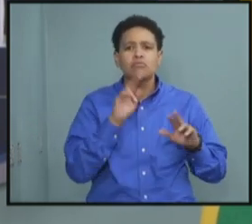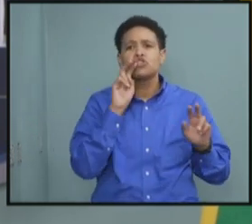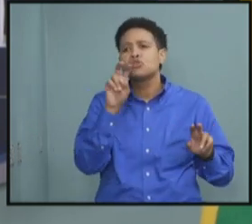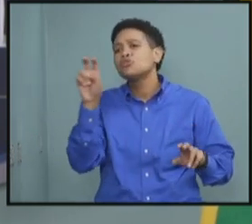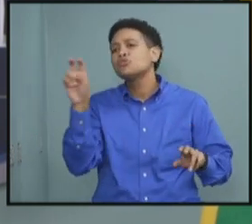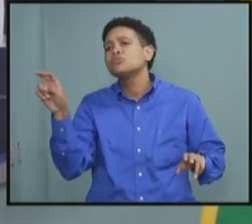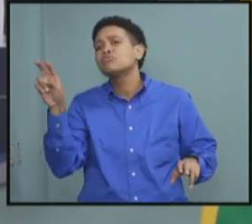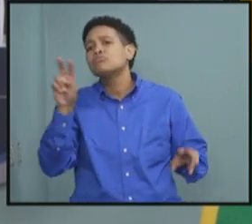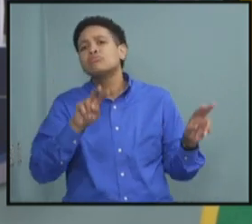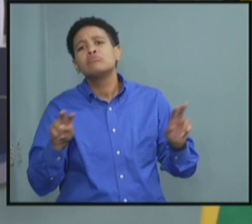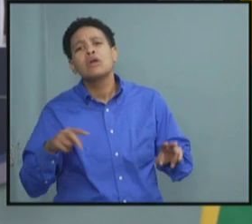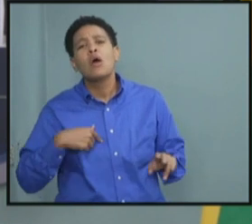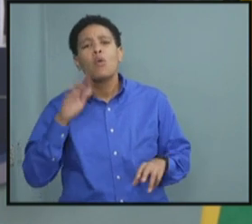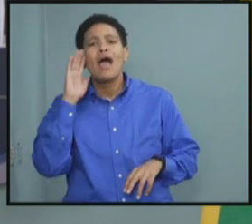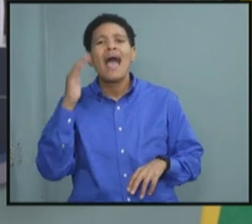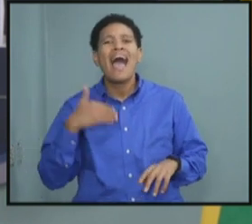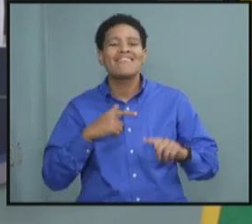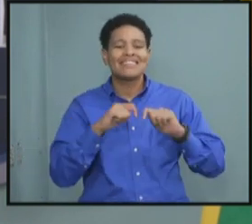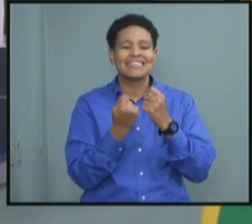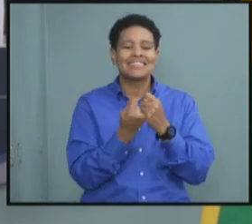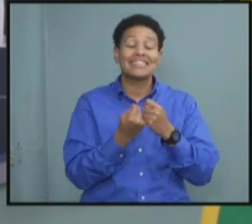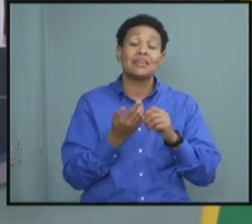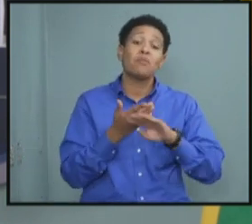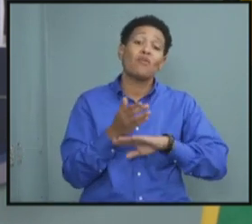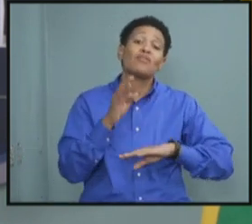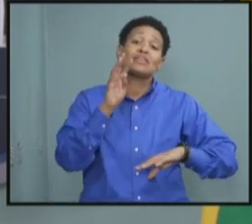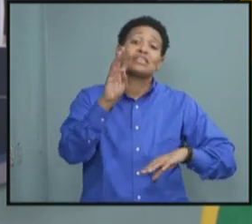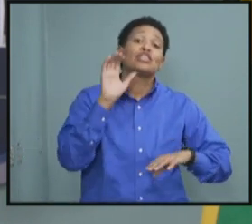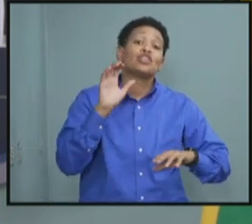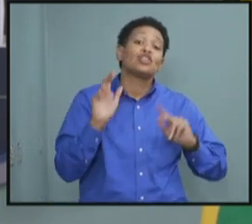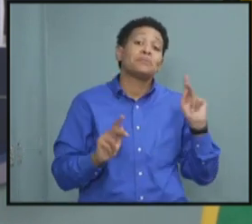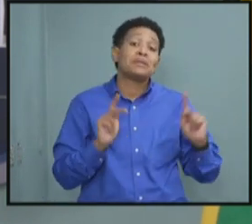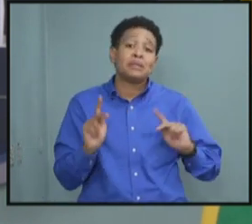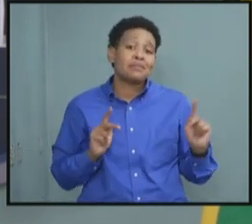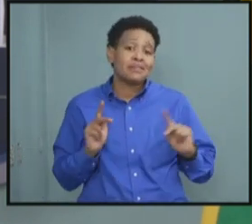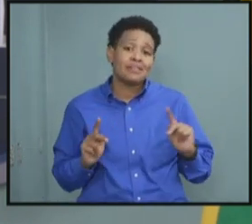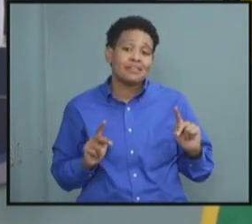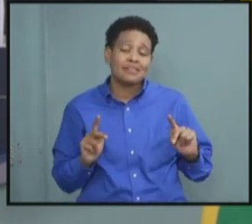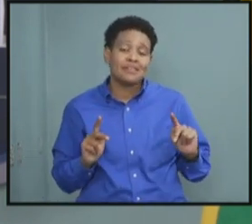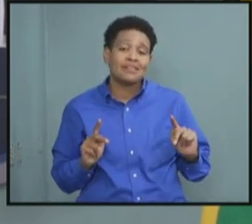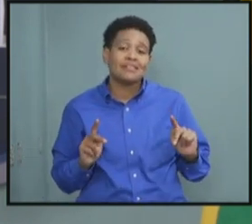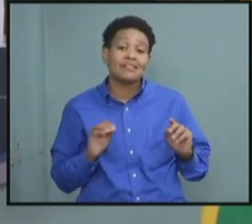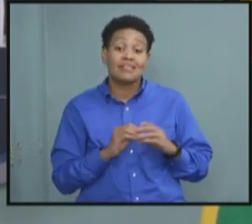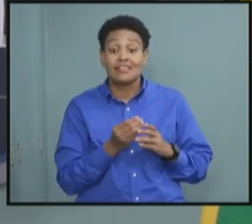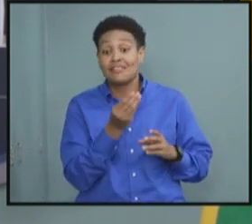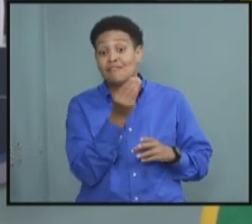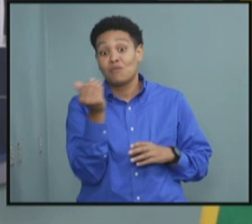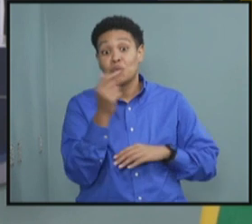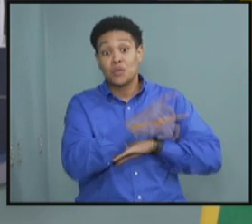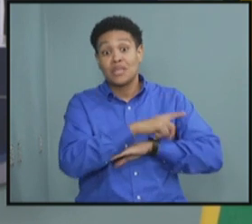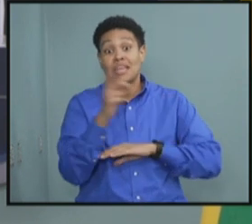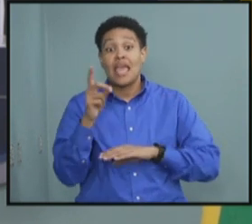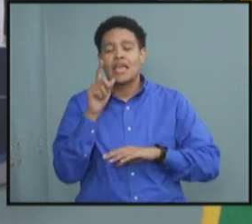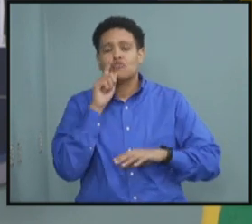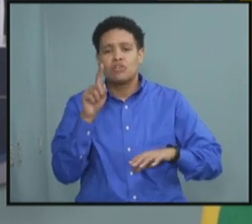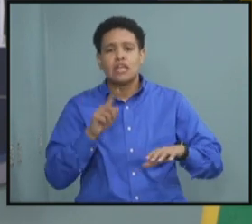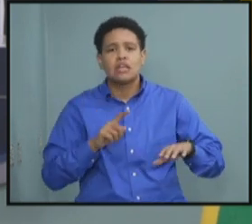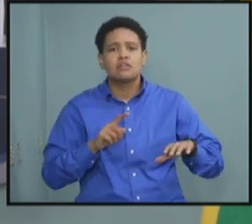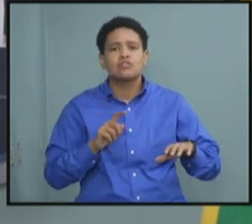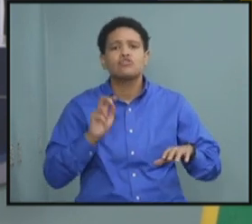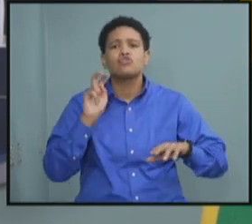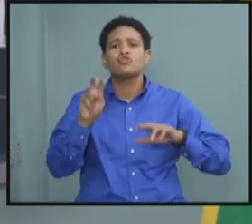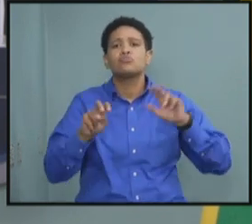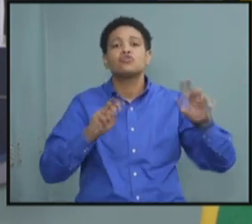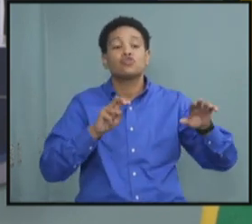we will have a field team of over 600 persons within the next couple of days roaming